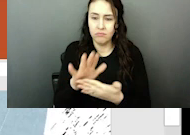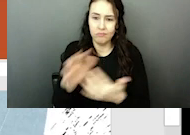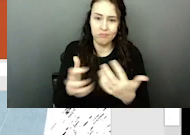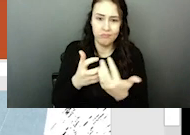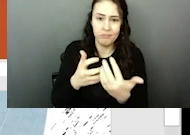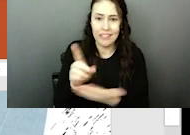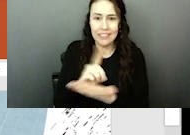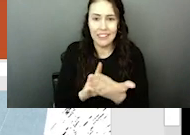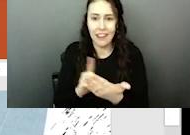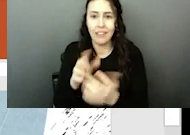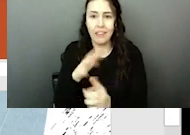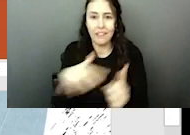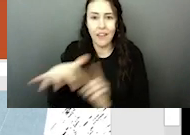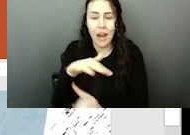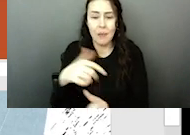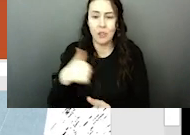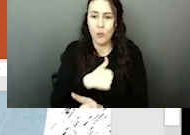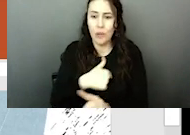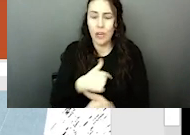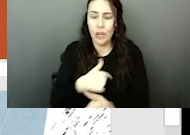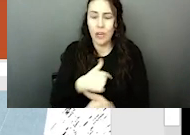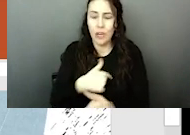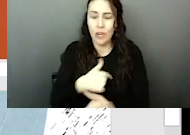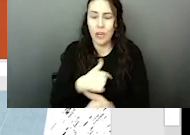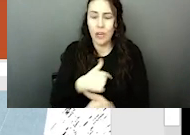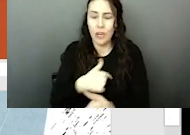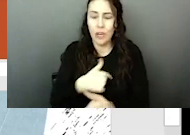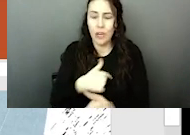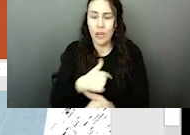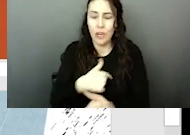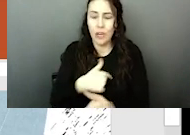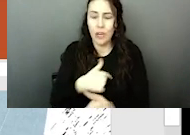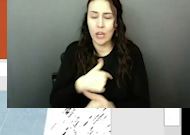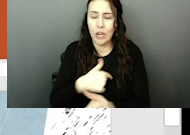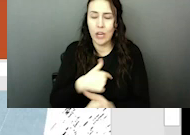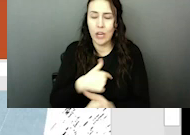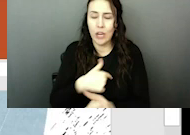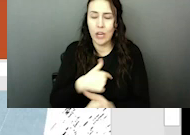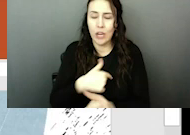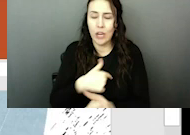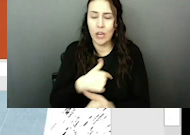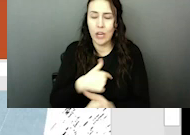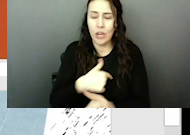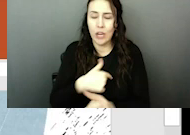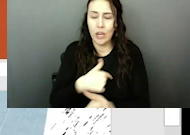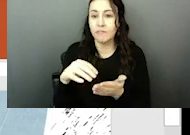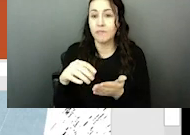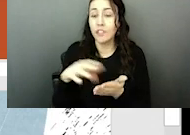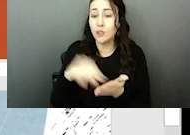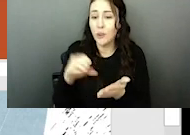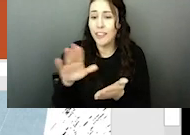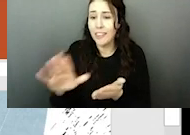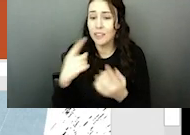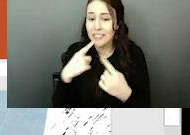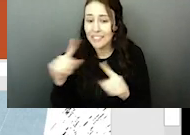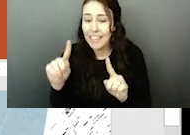taking responsibility for the student's success. You'll see those things, I hope, echoed in the draft of the